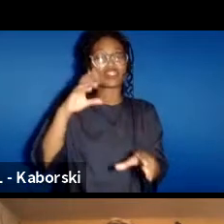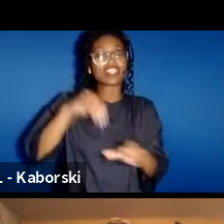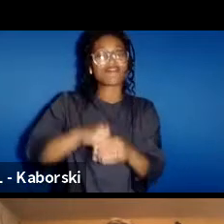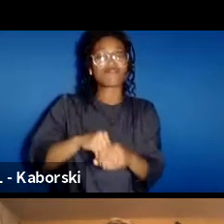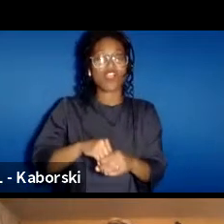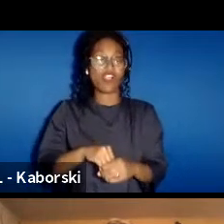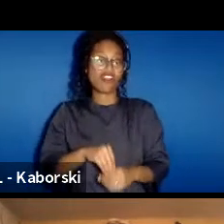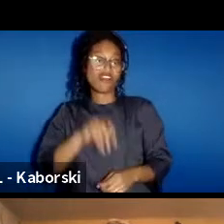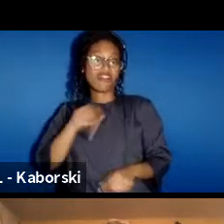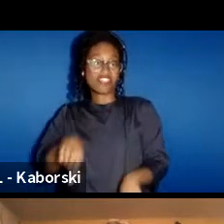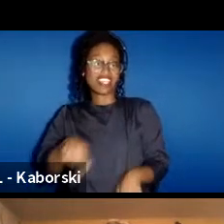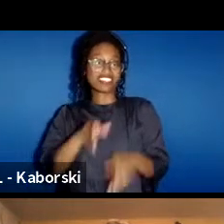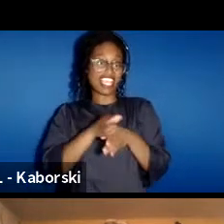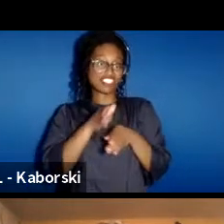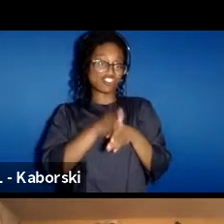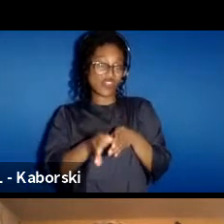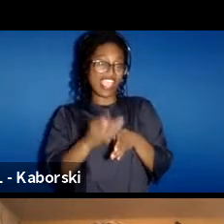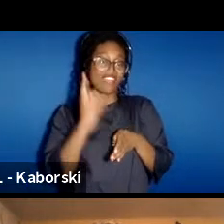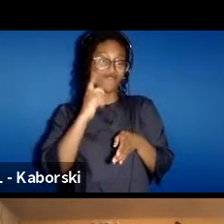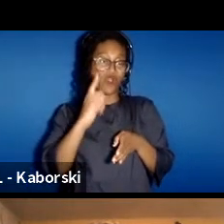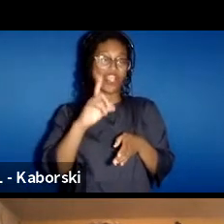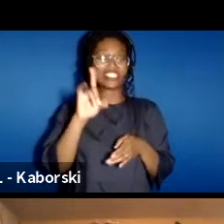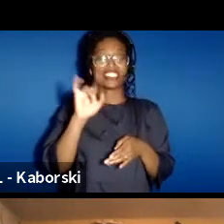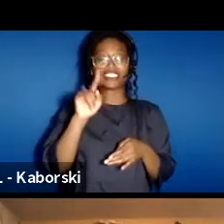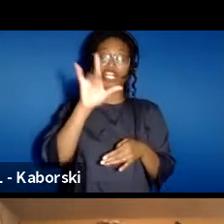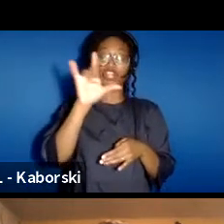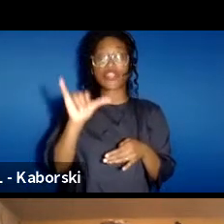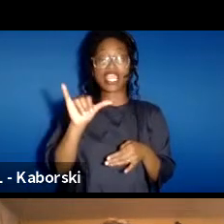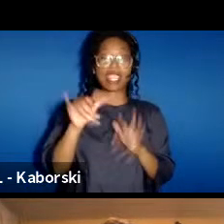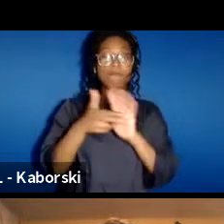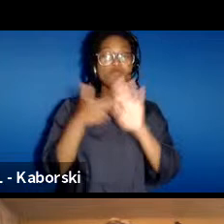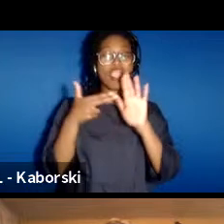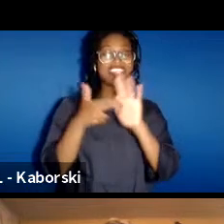into this industry of distillery branding?